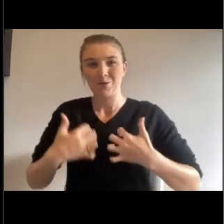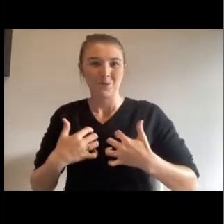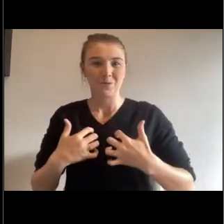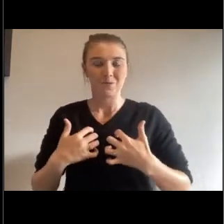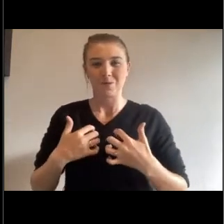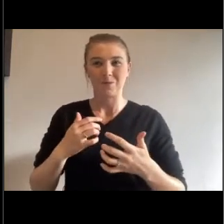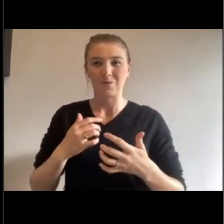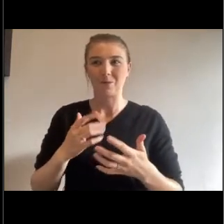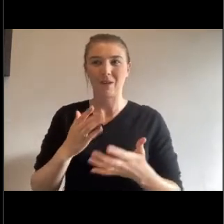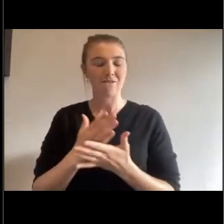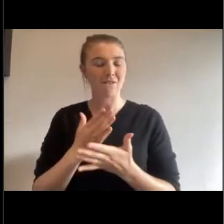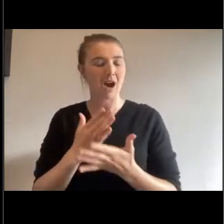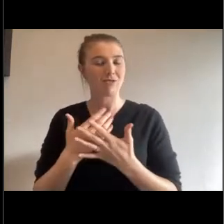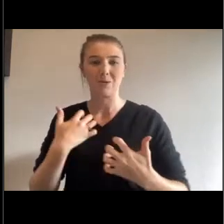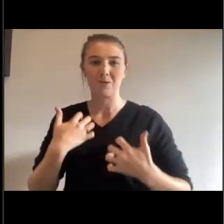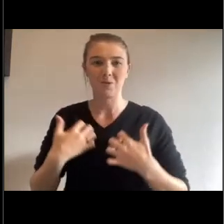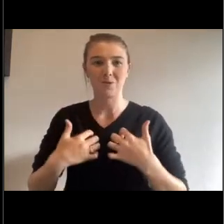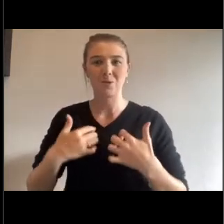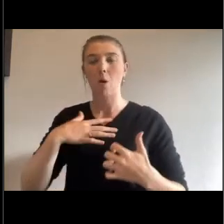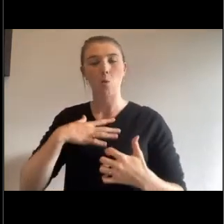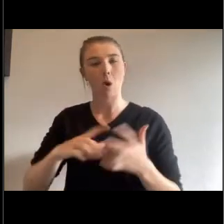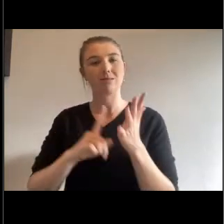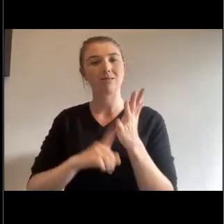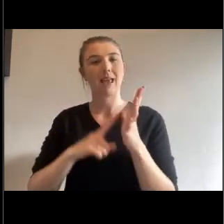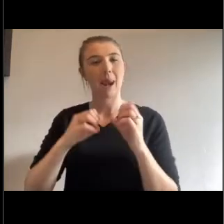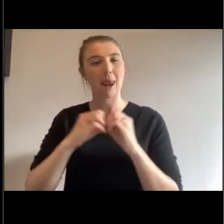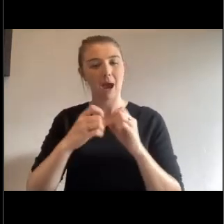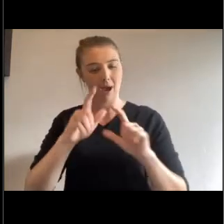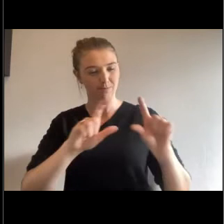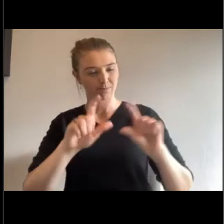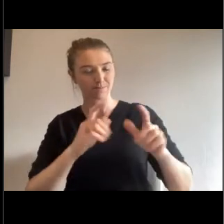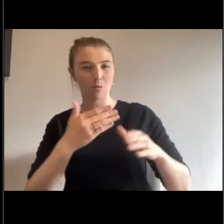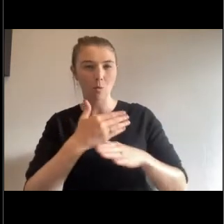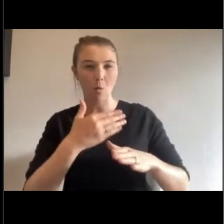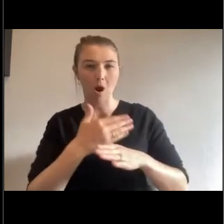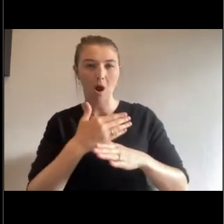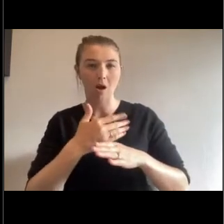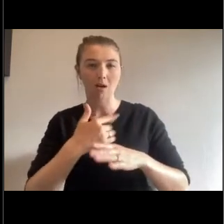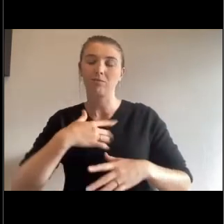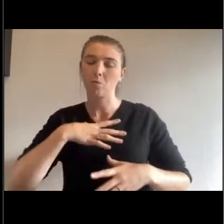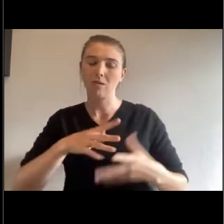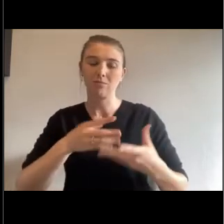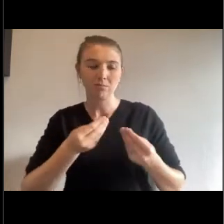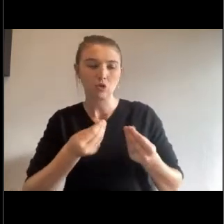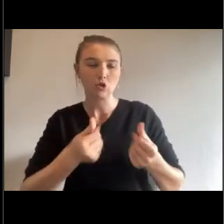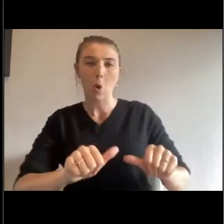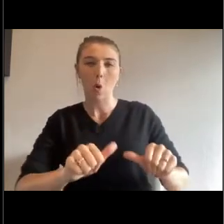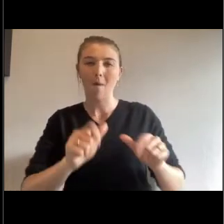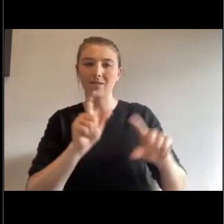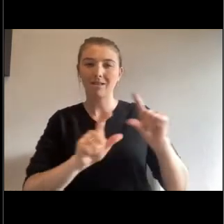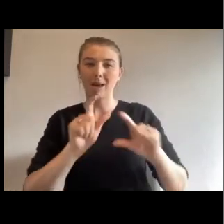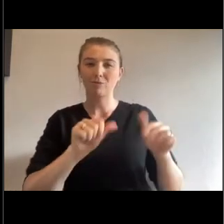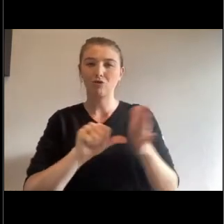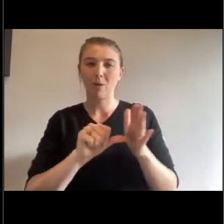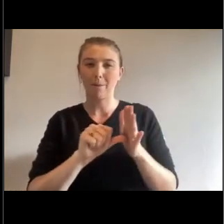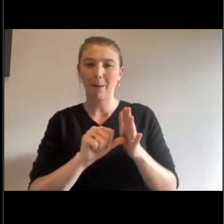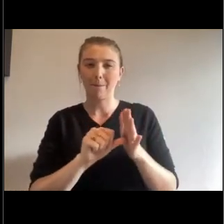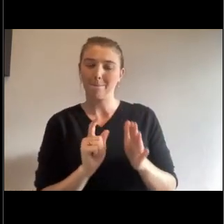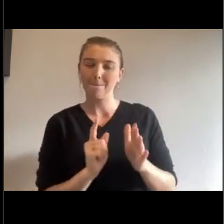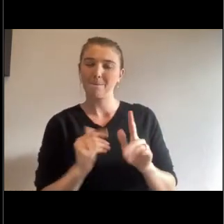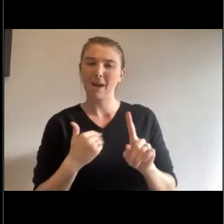and very keen to do laboratory work and solving chemistry problems. And I was